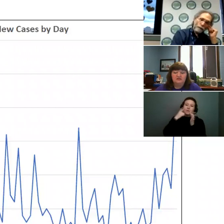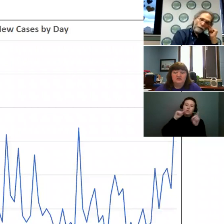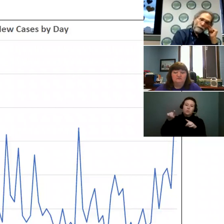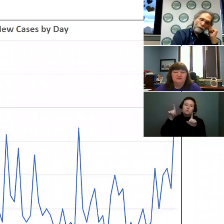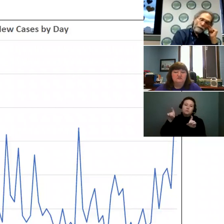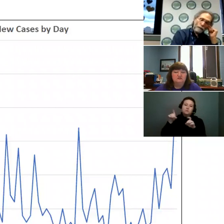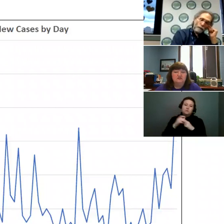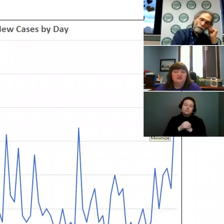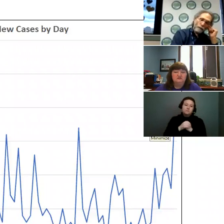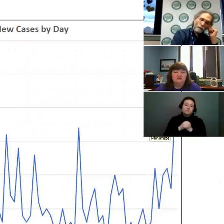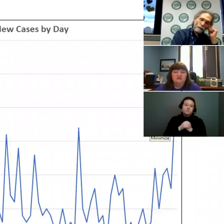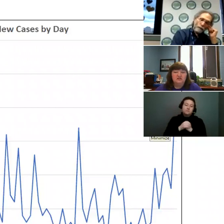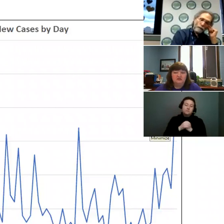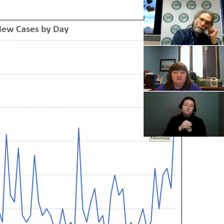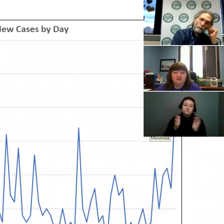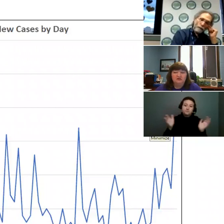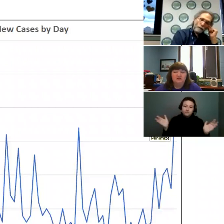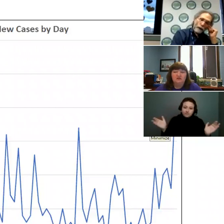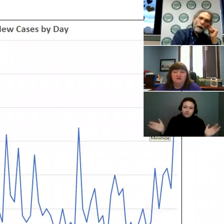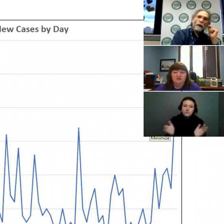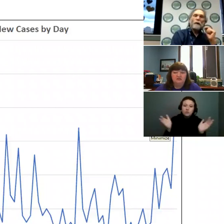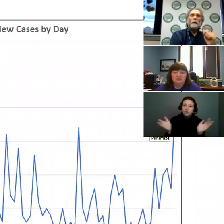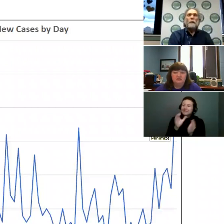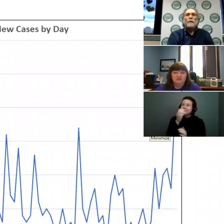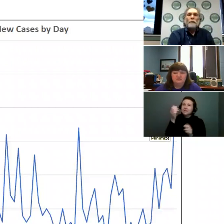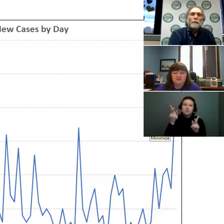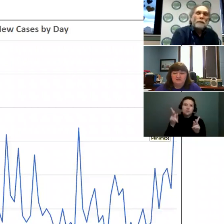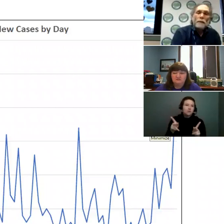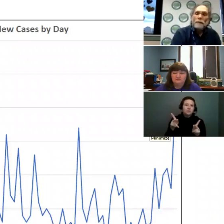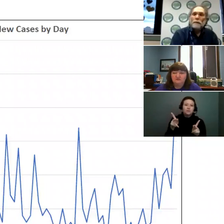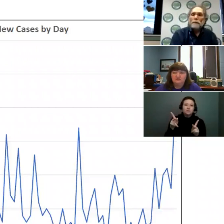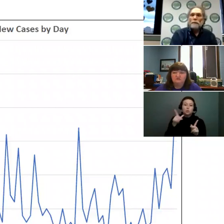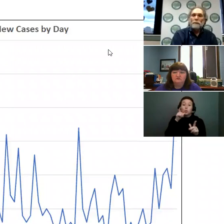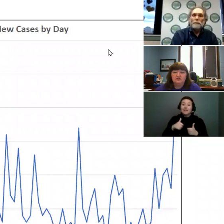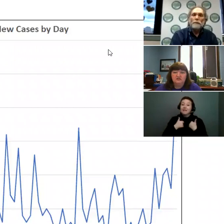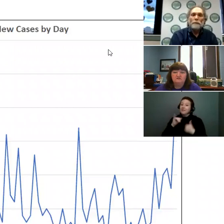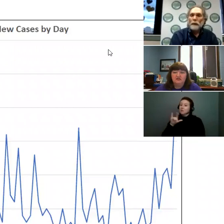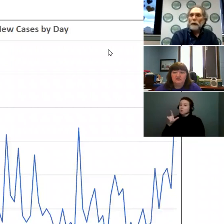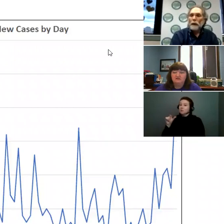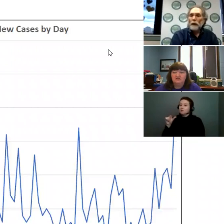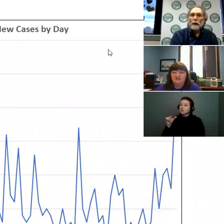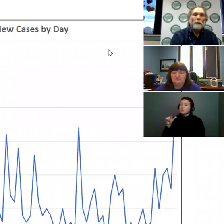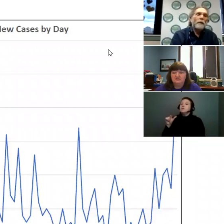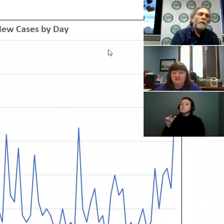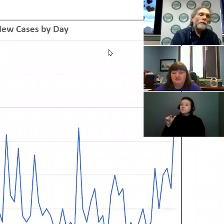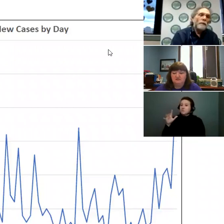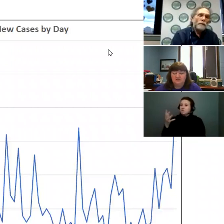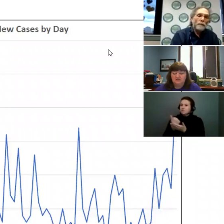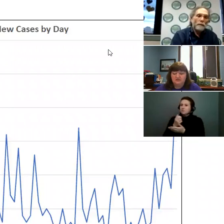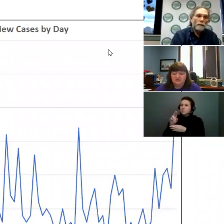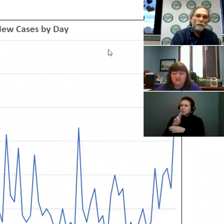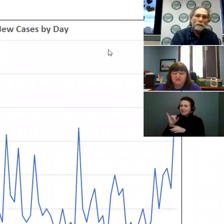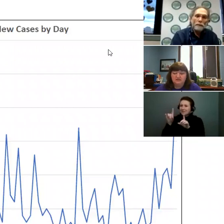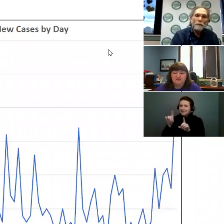site. And we certainly encourage anyone on the Illinois side of the river to take advantage of that testing site and